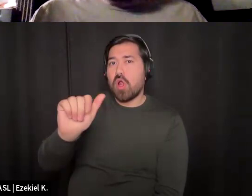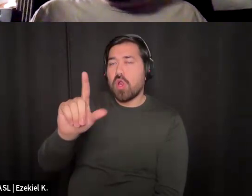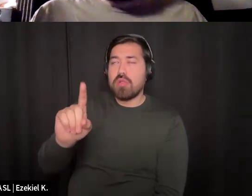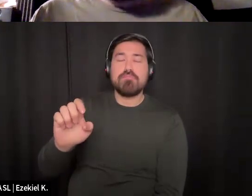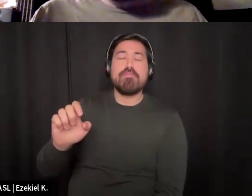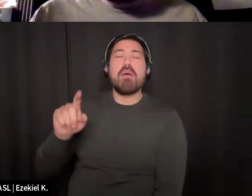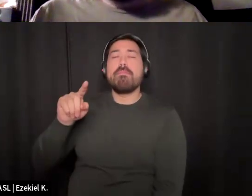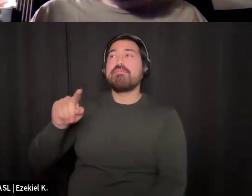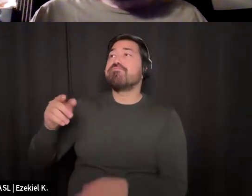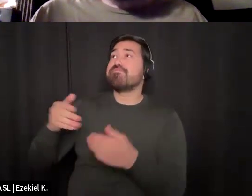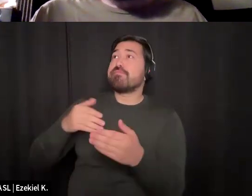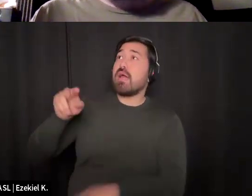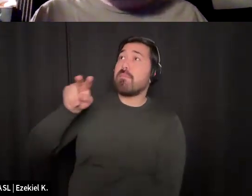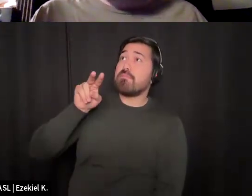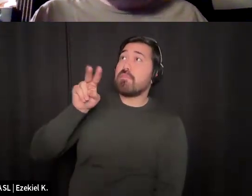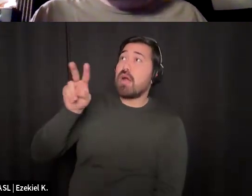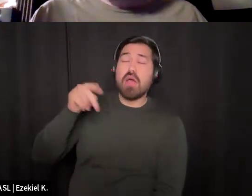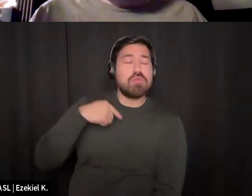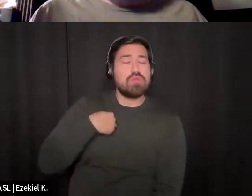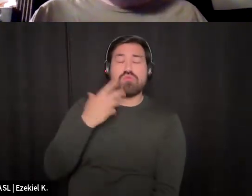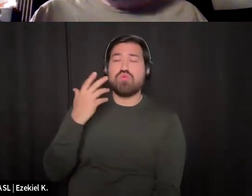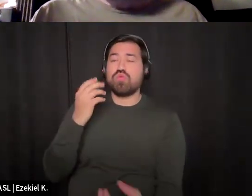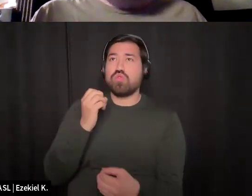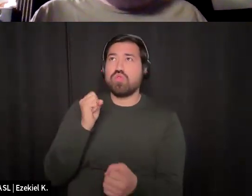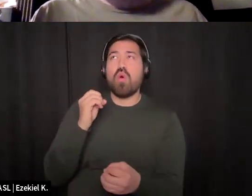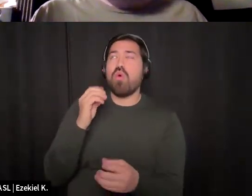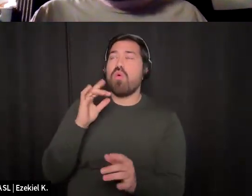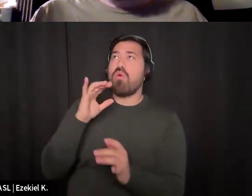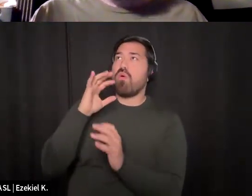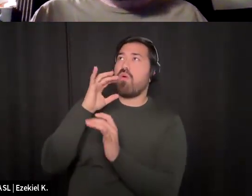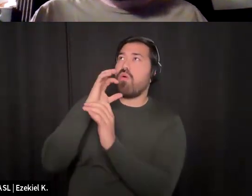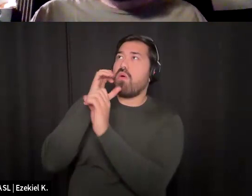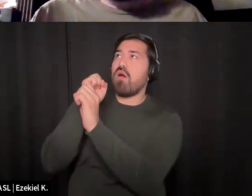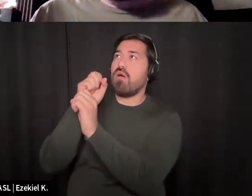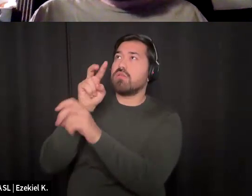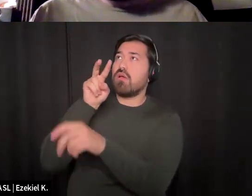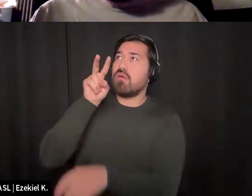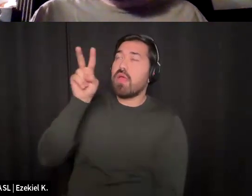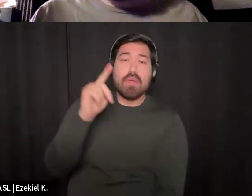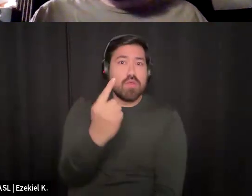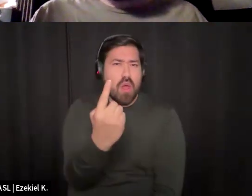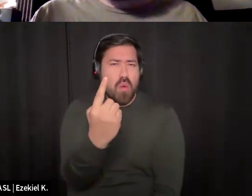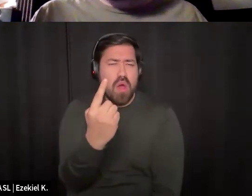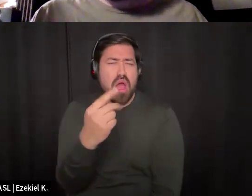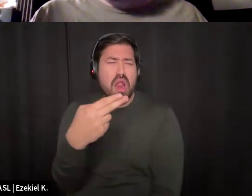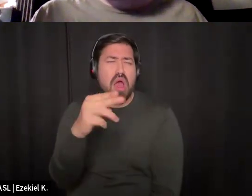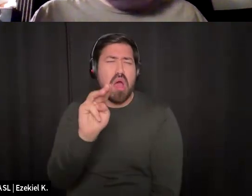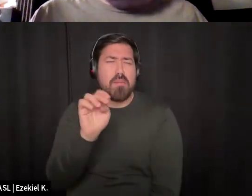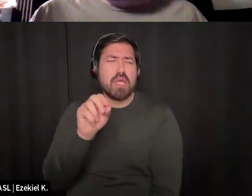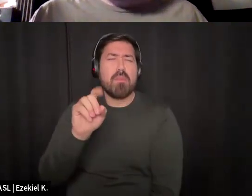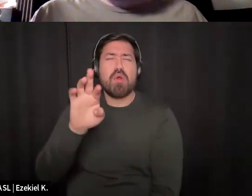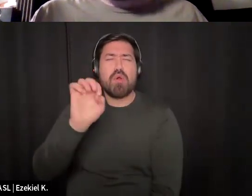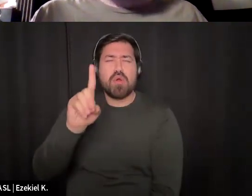tree. And I was just so drawn in by this one hummingbird that I